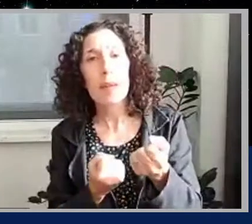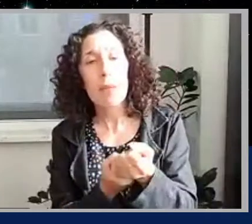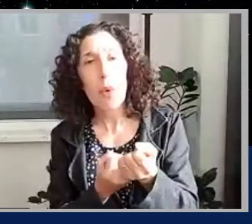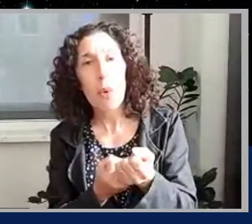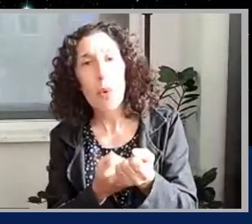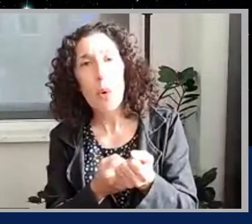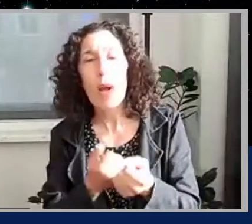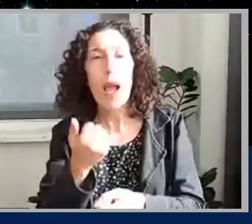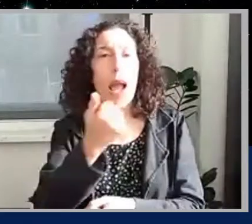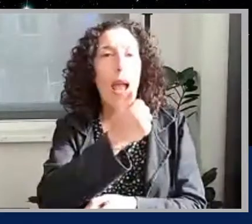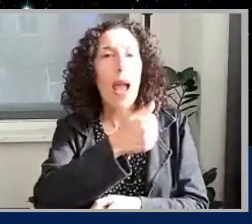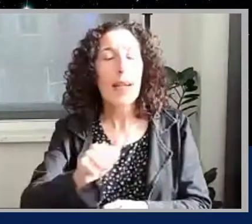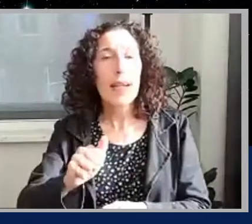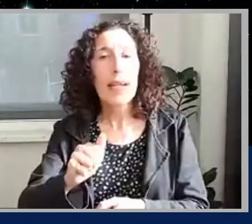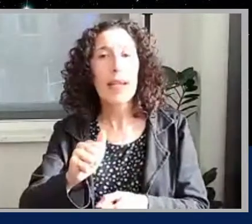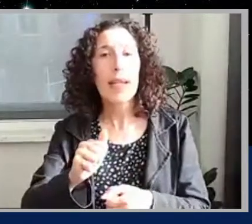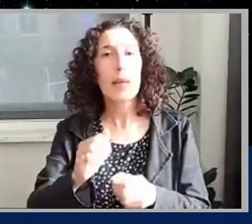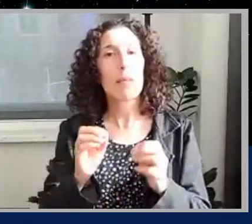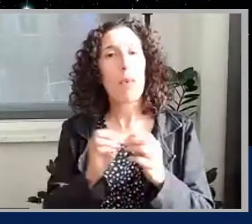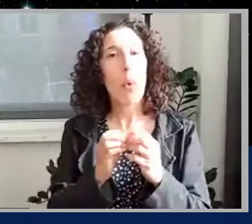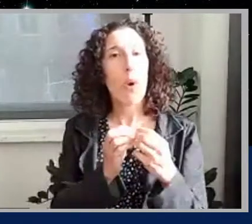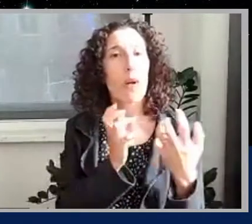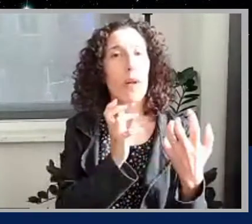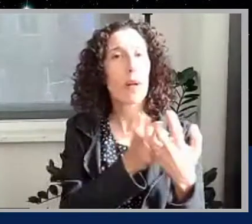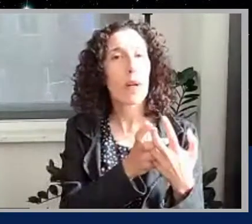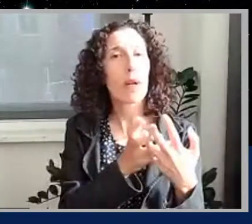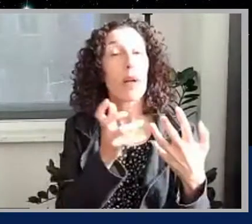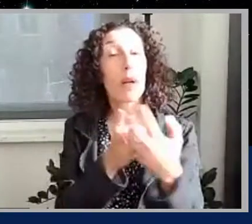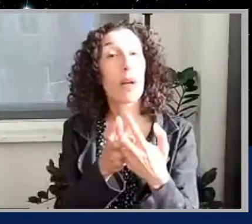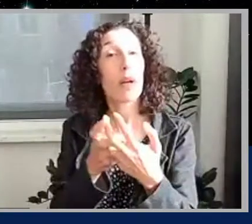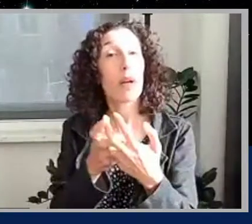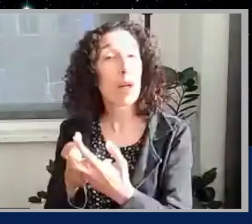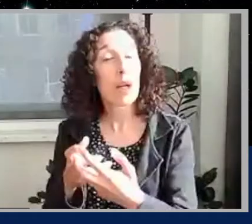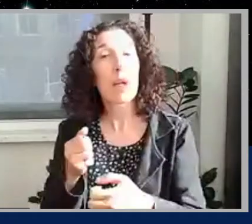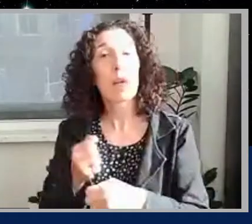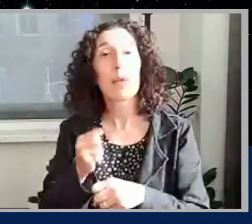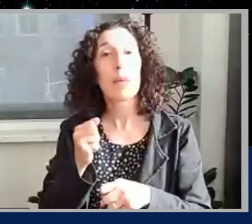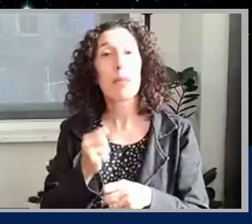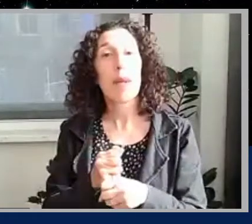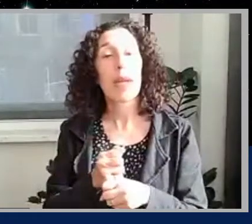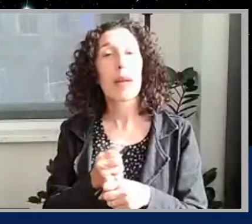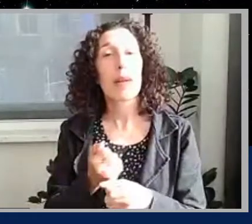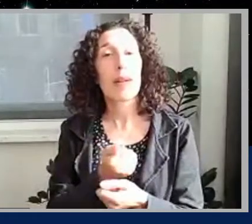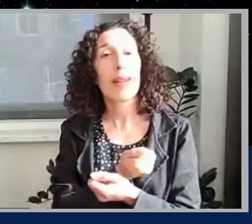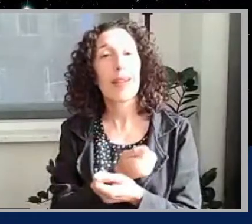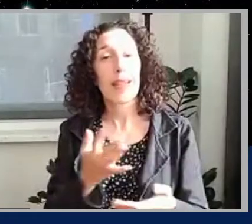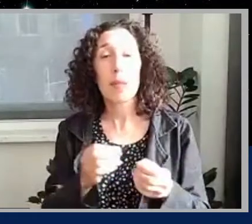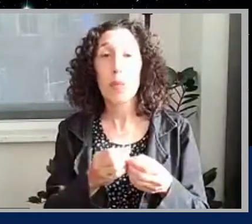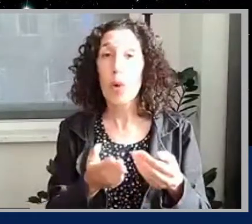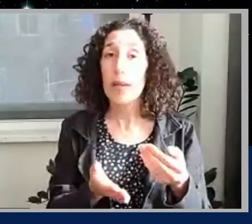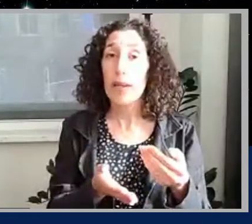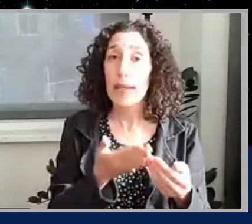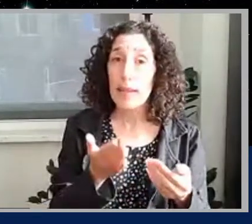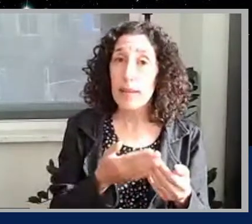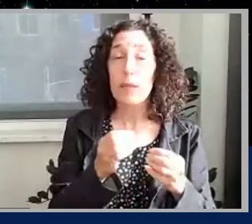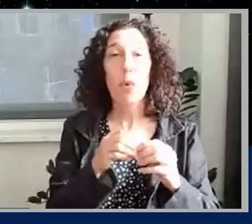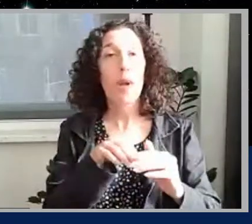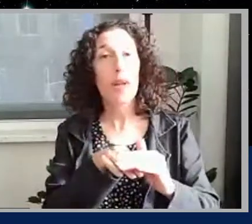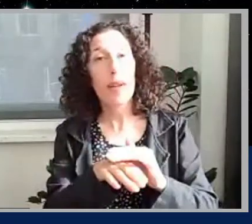mean, whatever it is, right? Everybody is using that cut curb in a different way. And that's what I love about